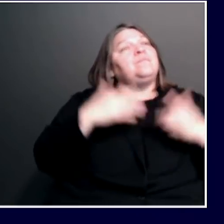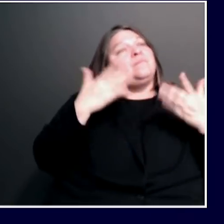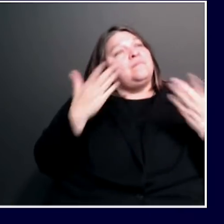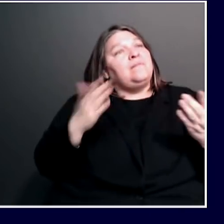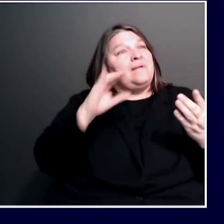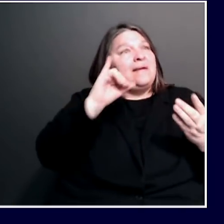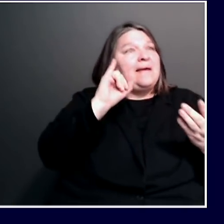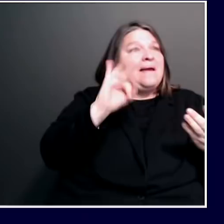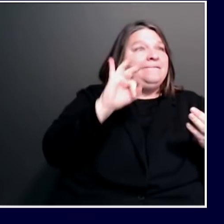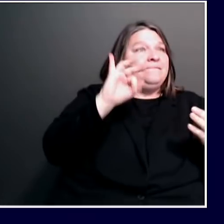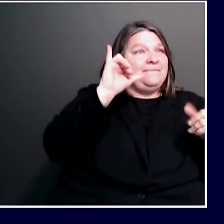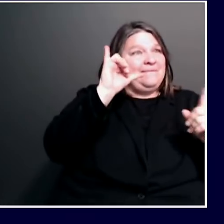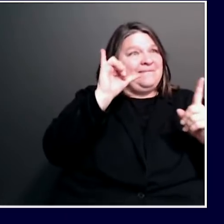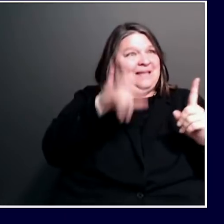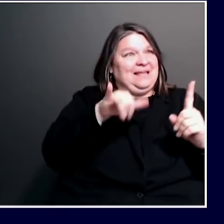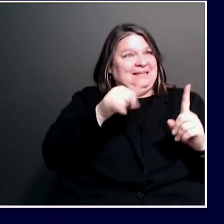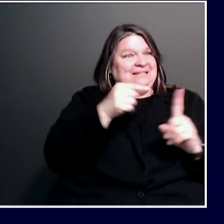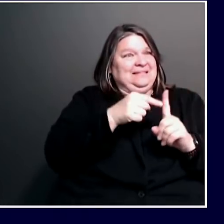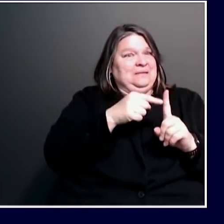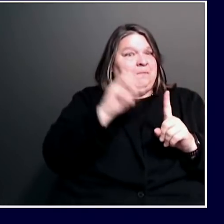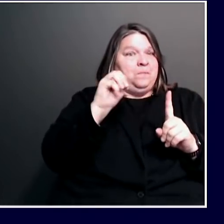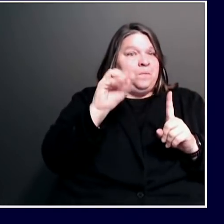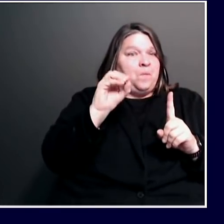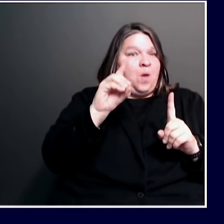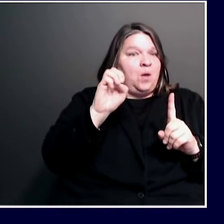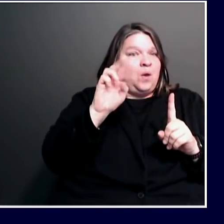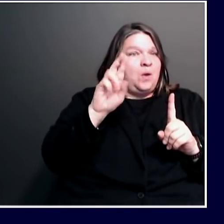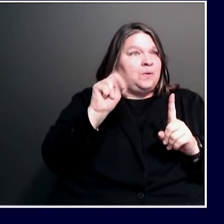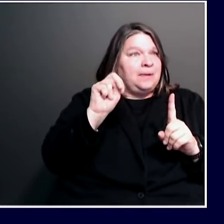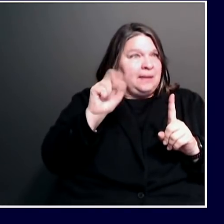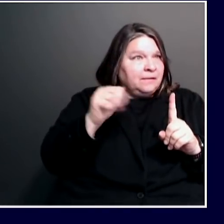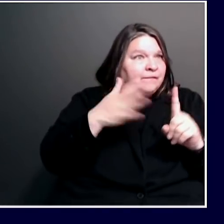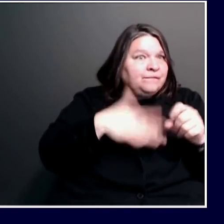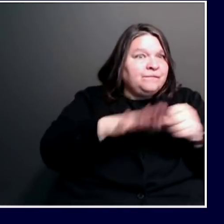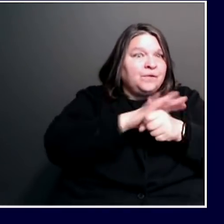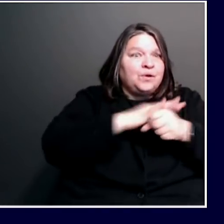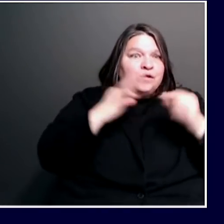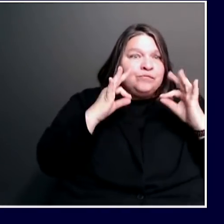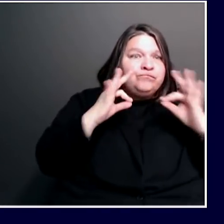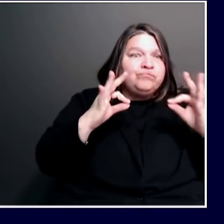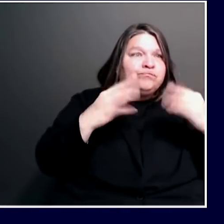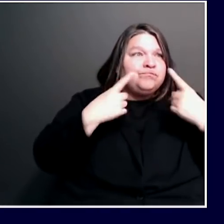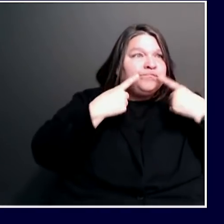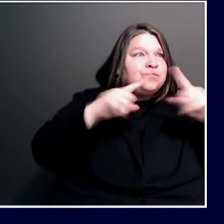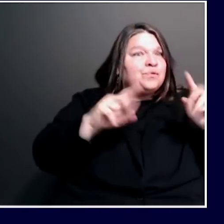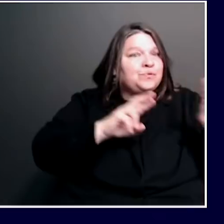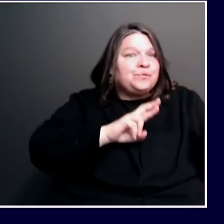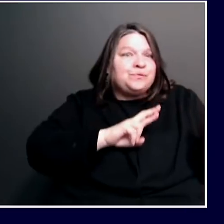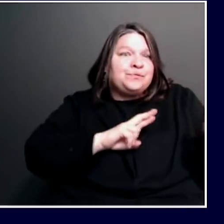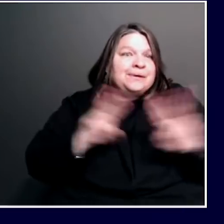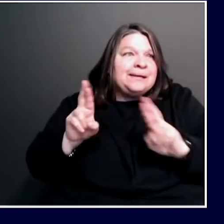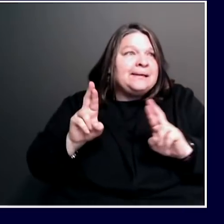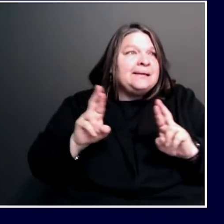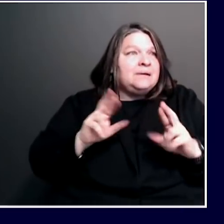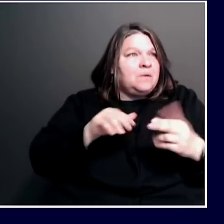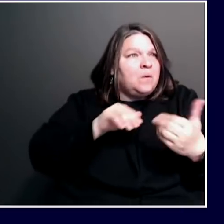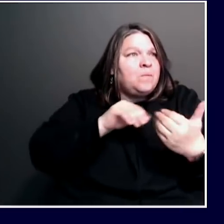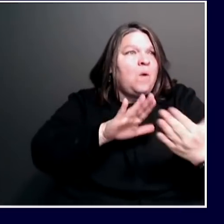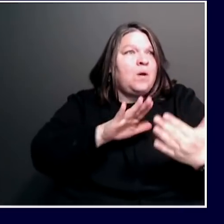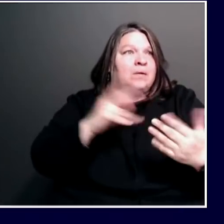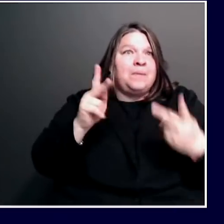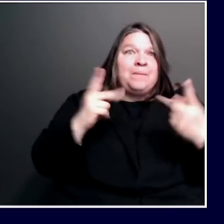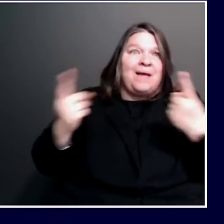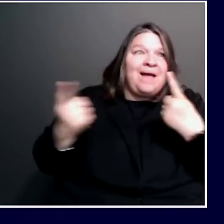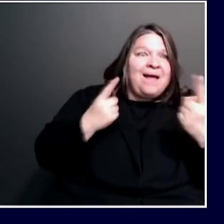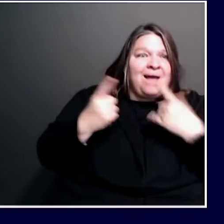has received its full FDA approval, we want to be ready for that. That is in part, Megan, why you heard me mention this in